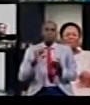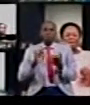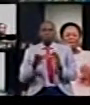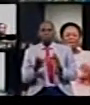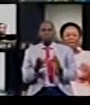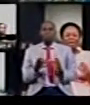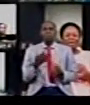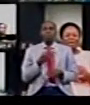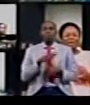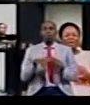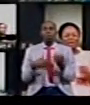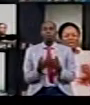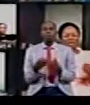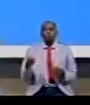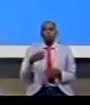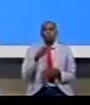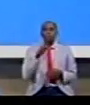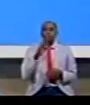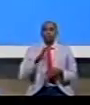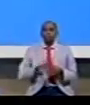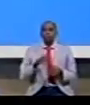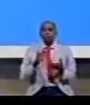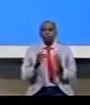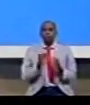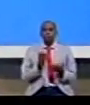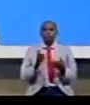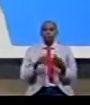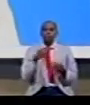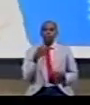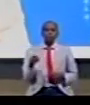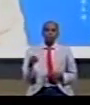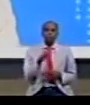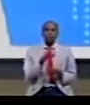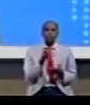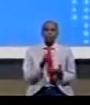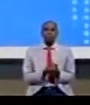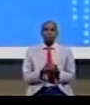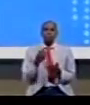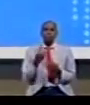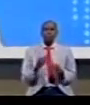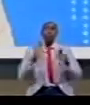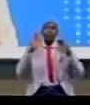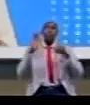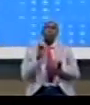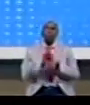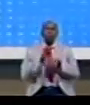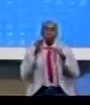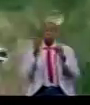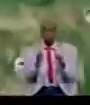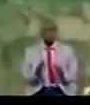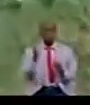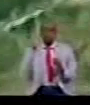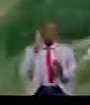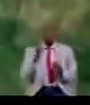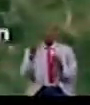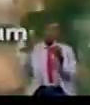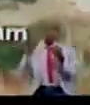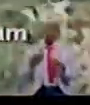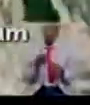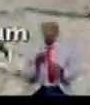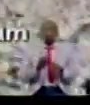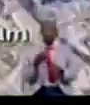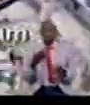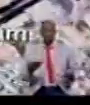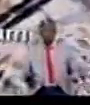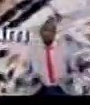your acquaintances, those who are close to you. Open your mouth and begin to pray. We are not going to bury anyone. We are not going to bury